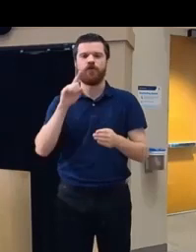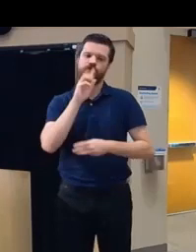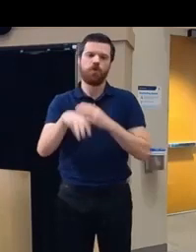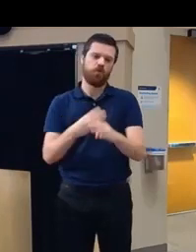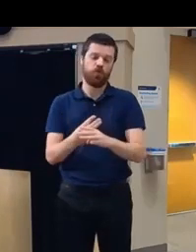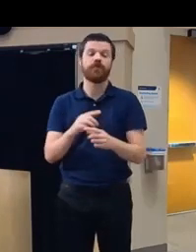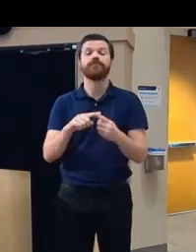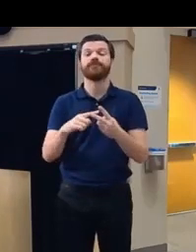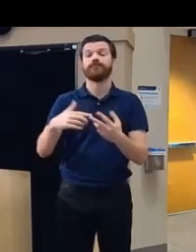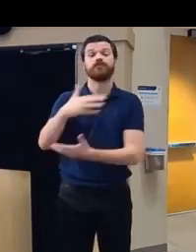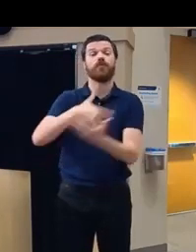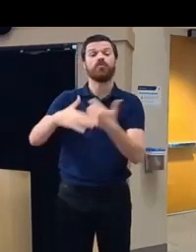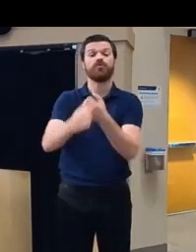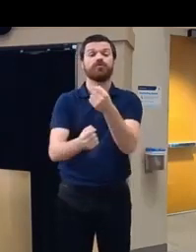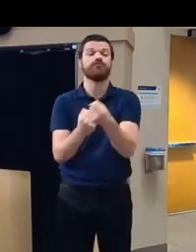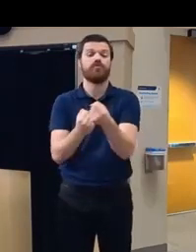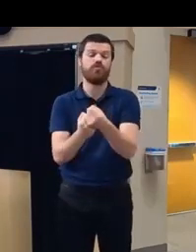the social support,